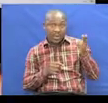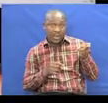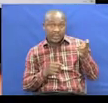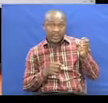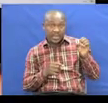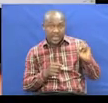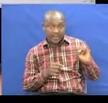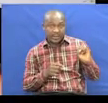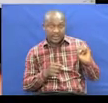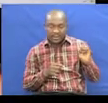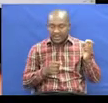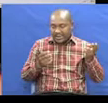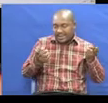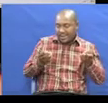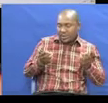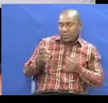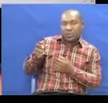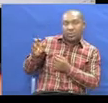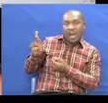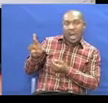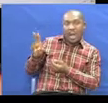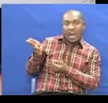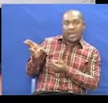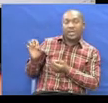equals to right-hand side.